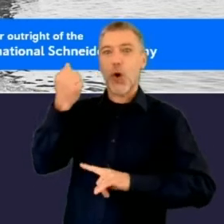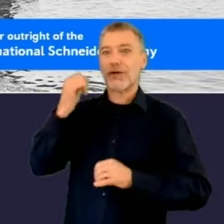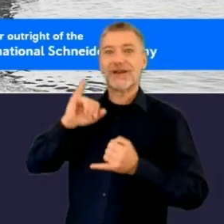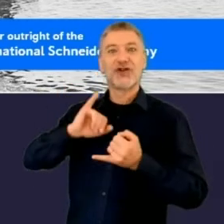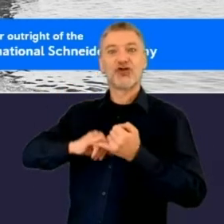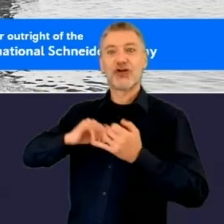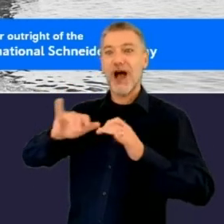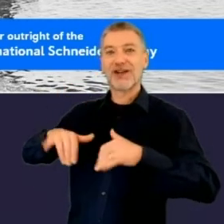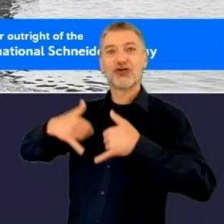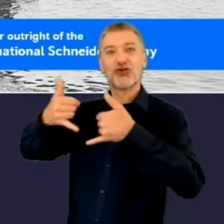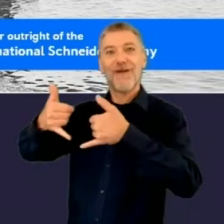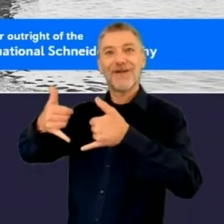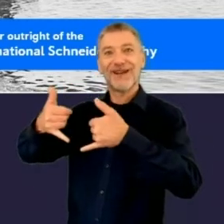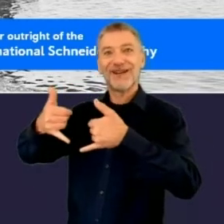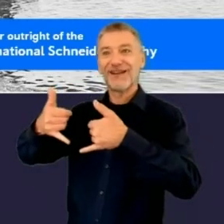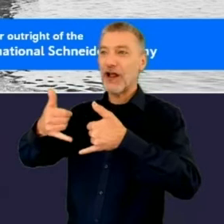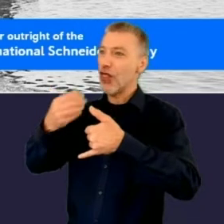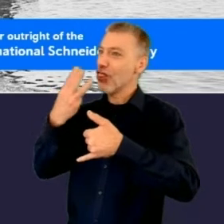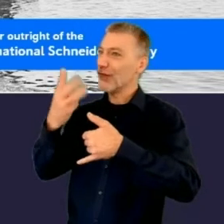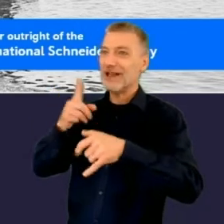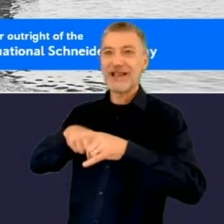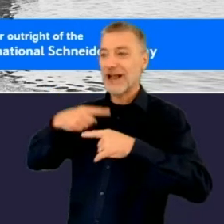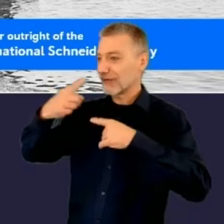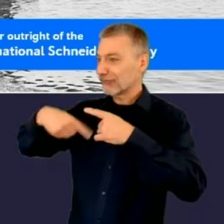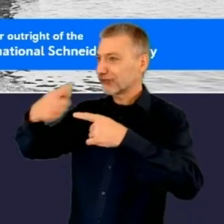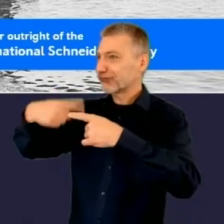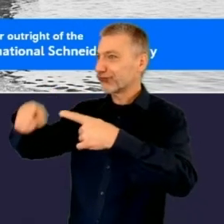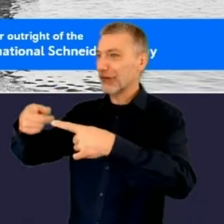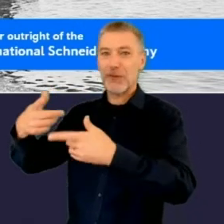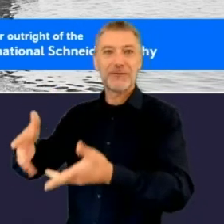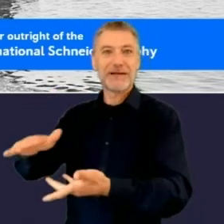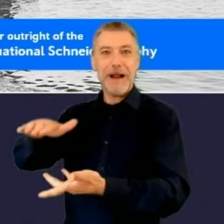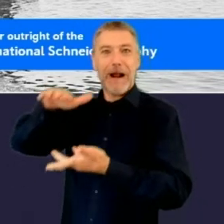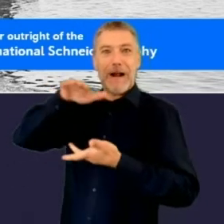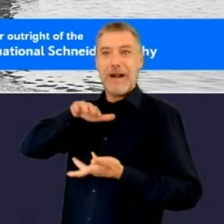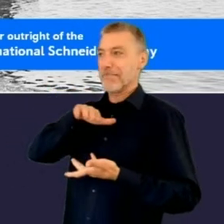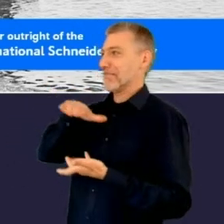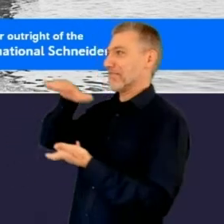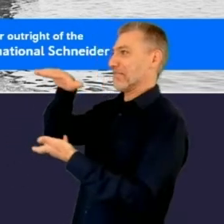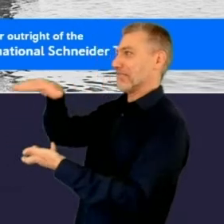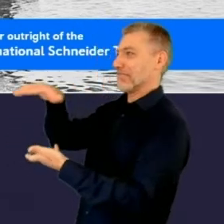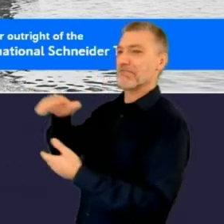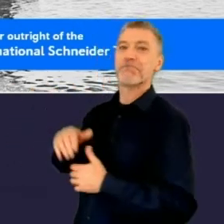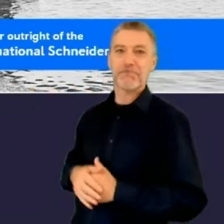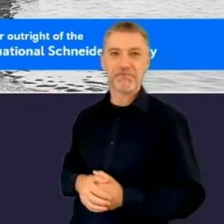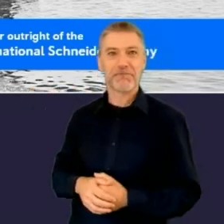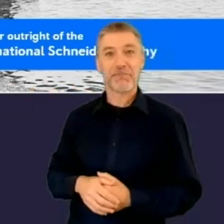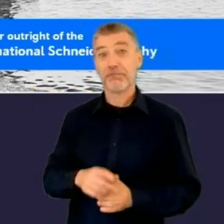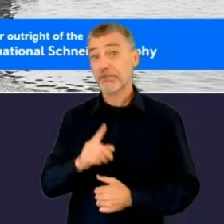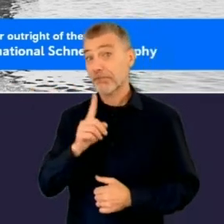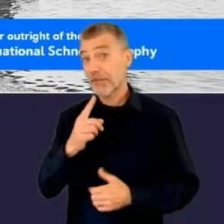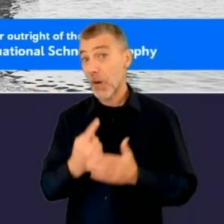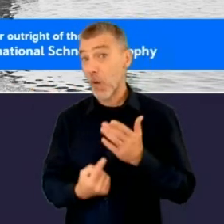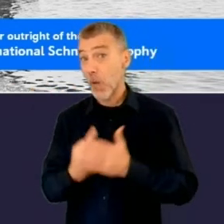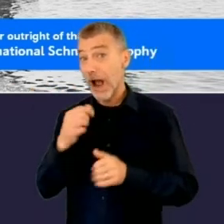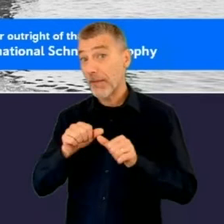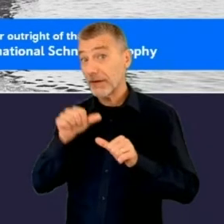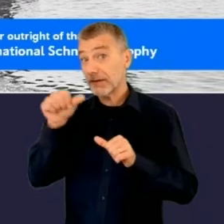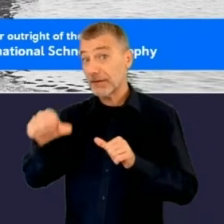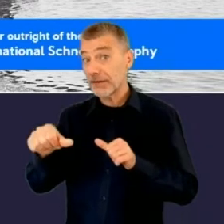That's in the Science Museum as well. But what I love about this time is what happened was it was a really small